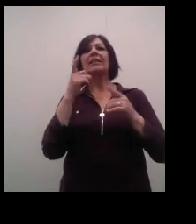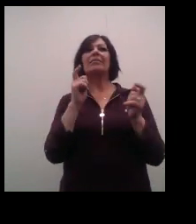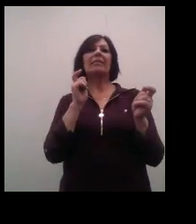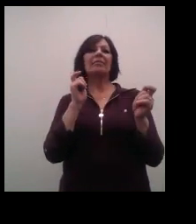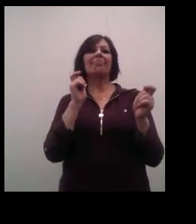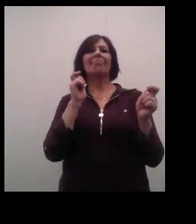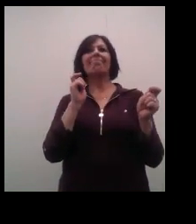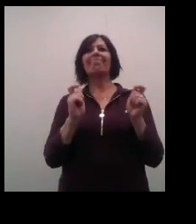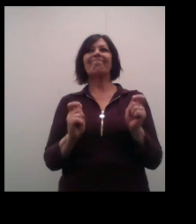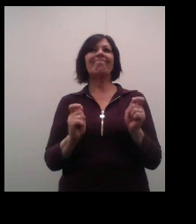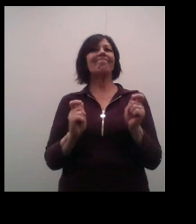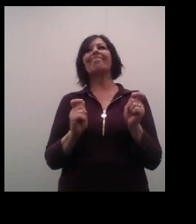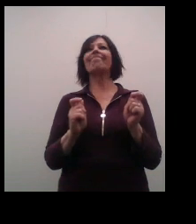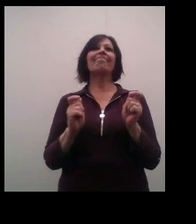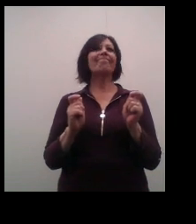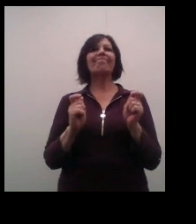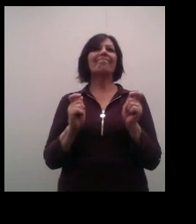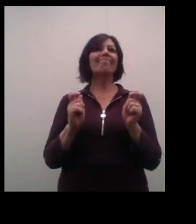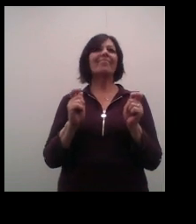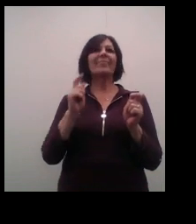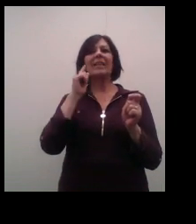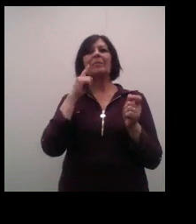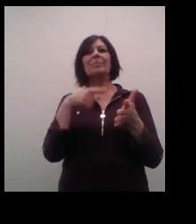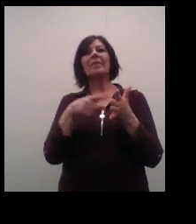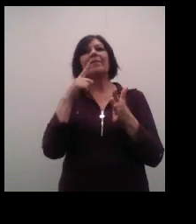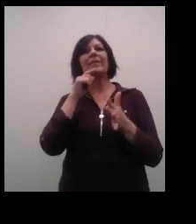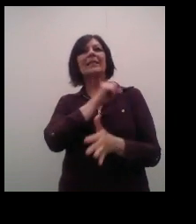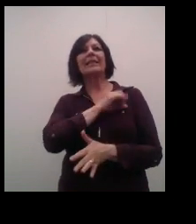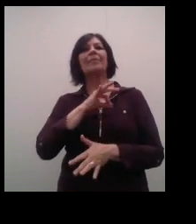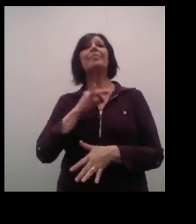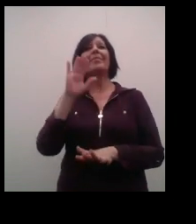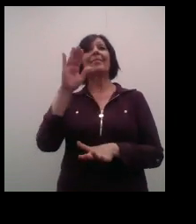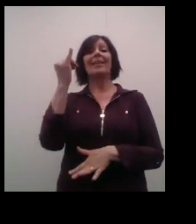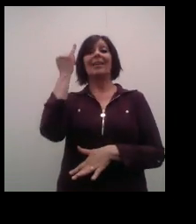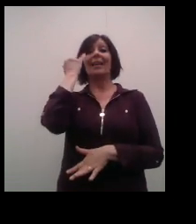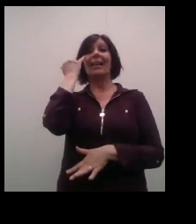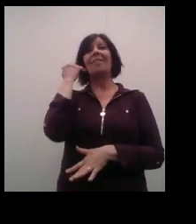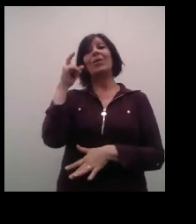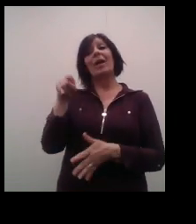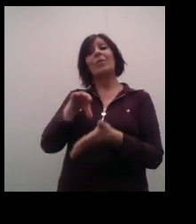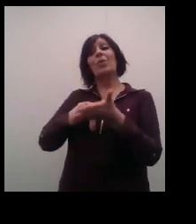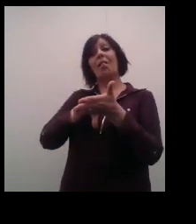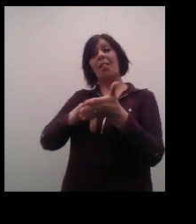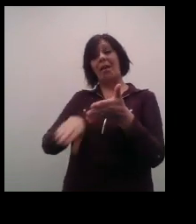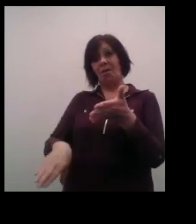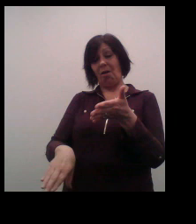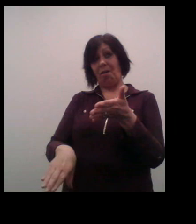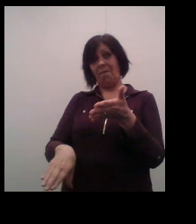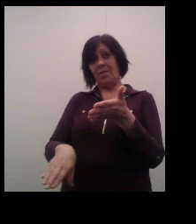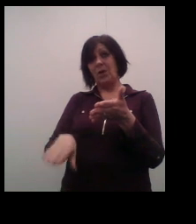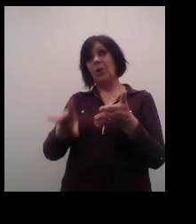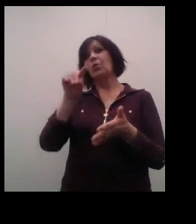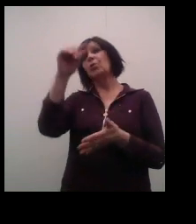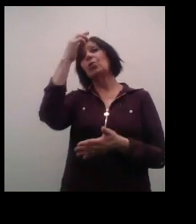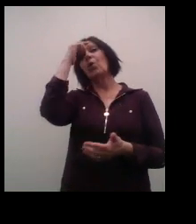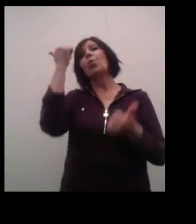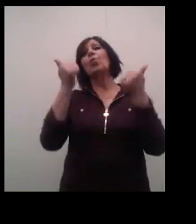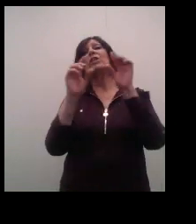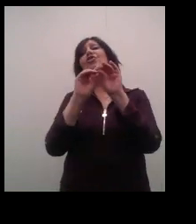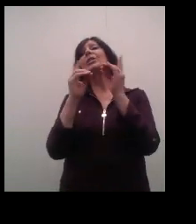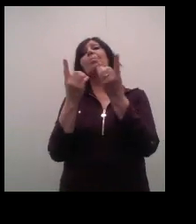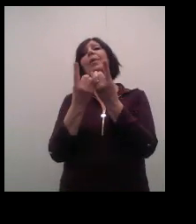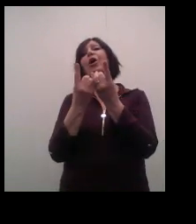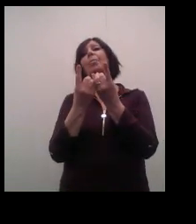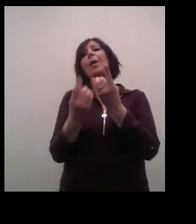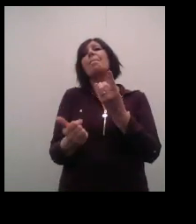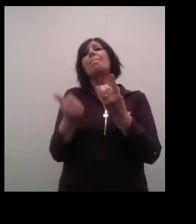own seniority list for staff. If furloughs or layoffs were necessary, do you know which departments would be